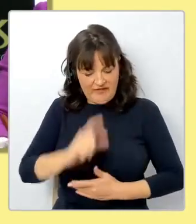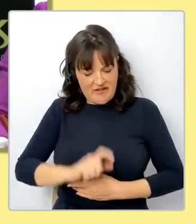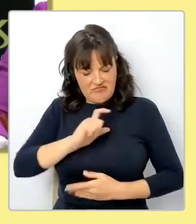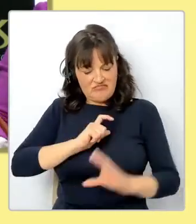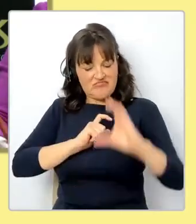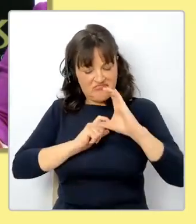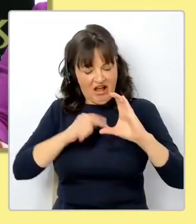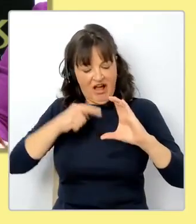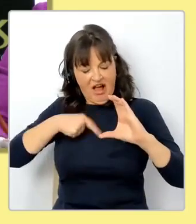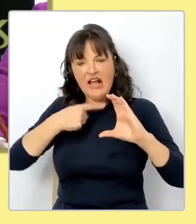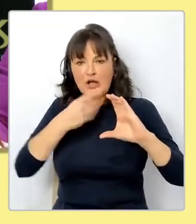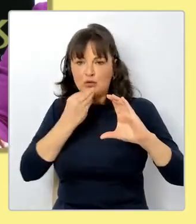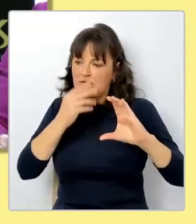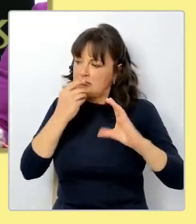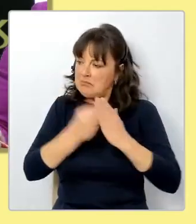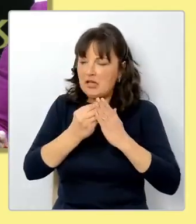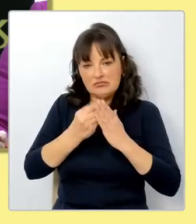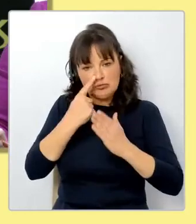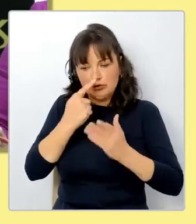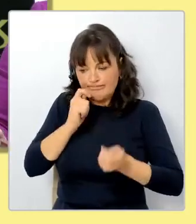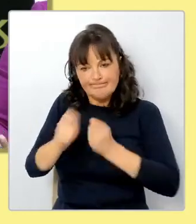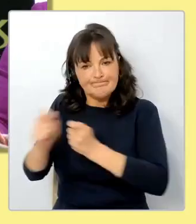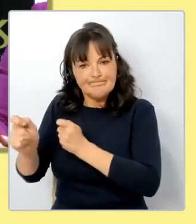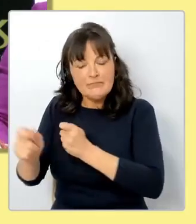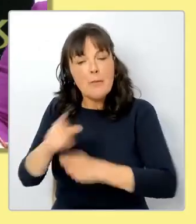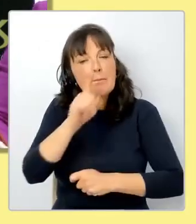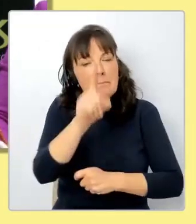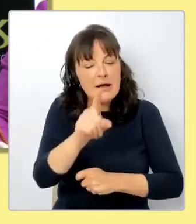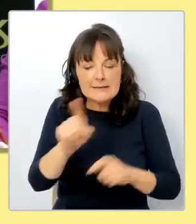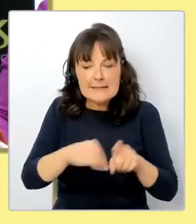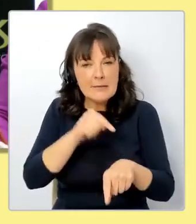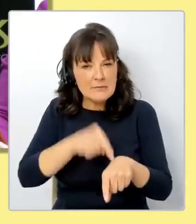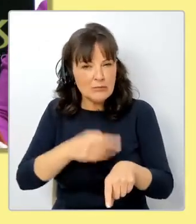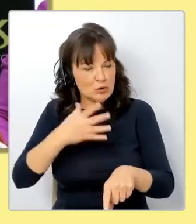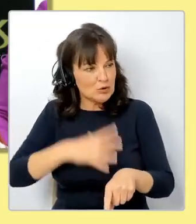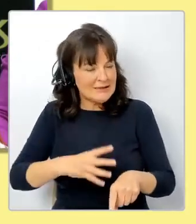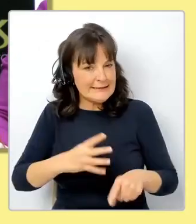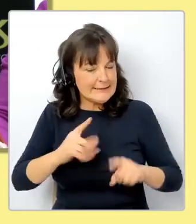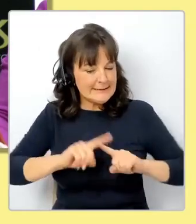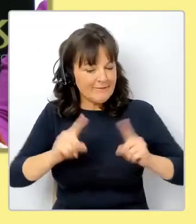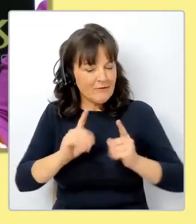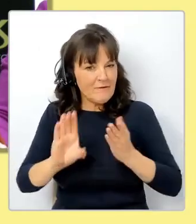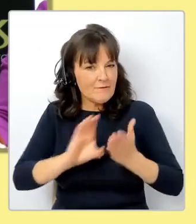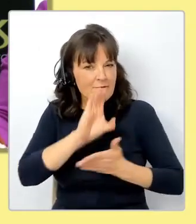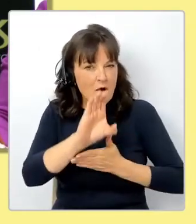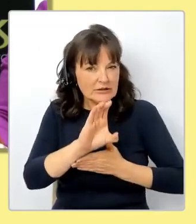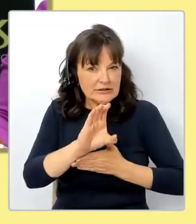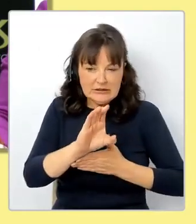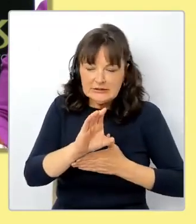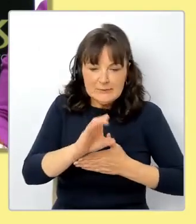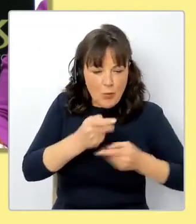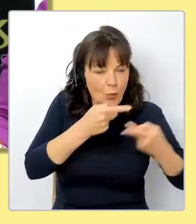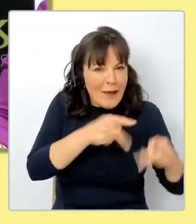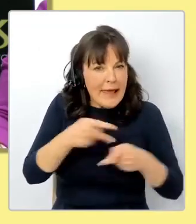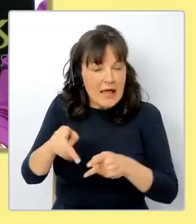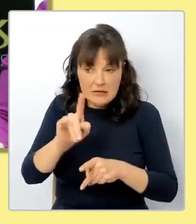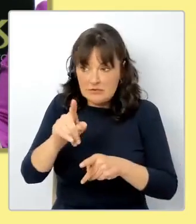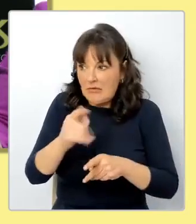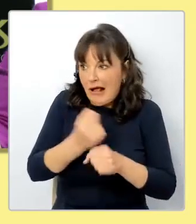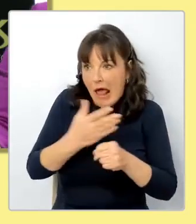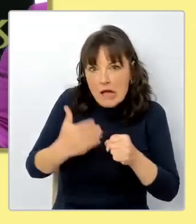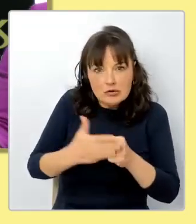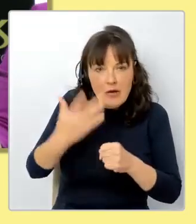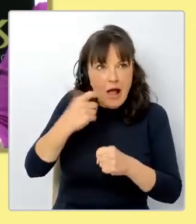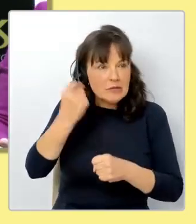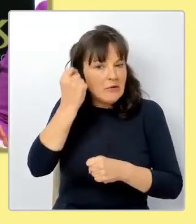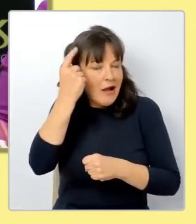communities. But also the funding mechanisms. Glasgow have come forward before with excellent ideas around financial